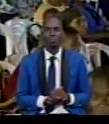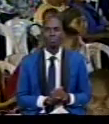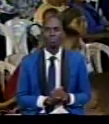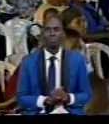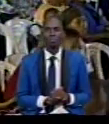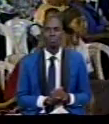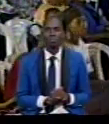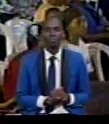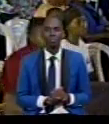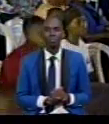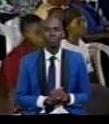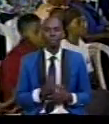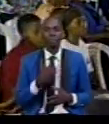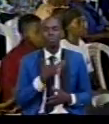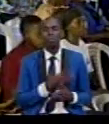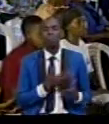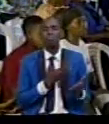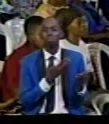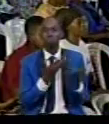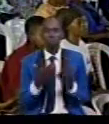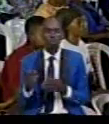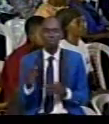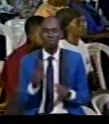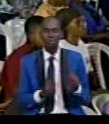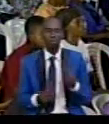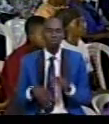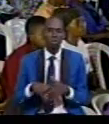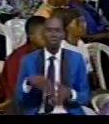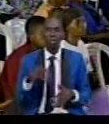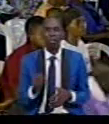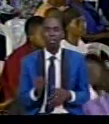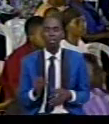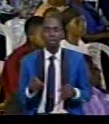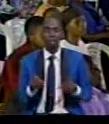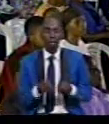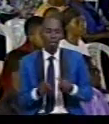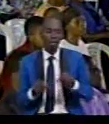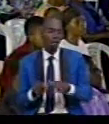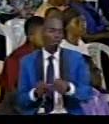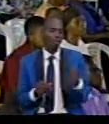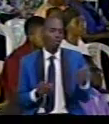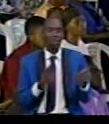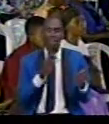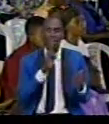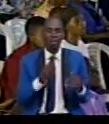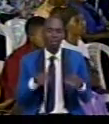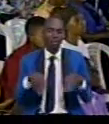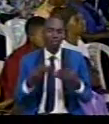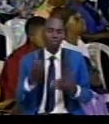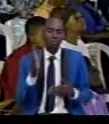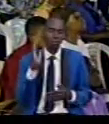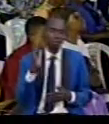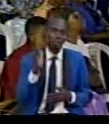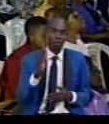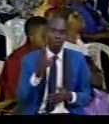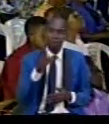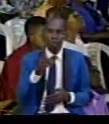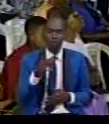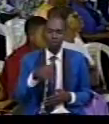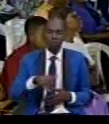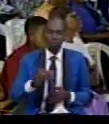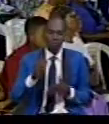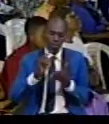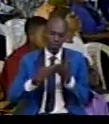Please bring them out. While they are giving your testimony, you are still there. Check yourself and join